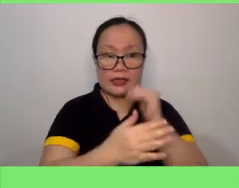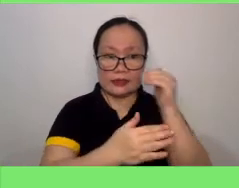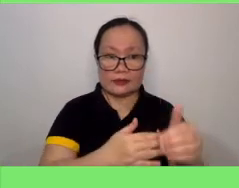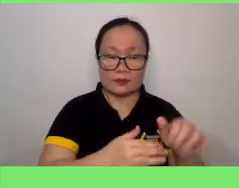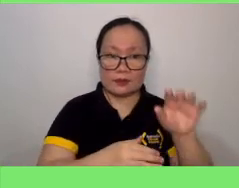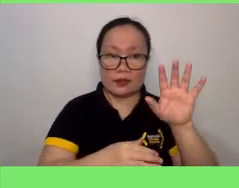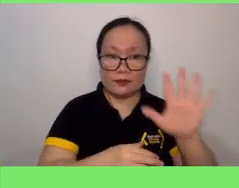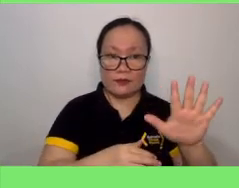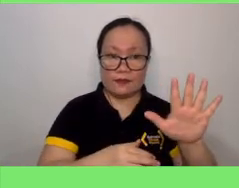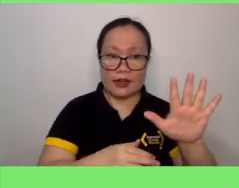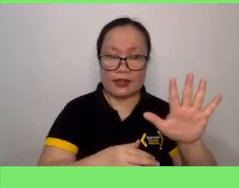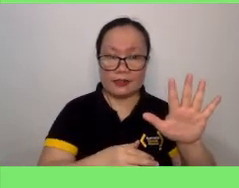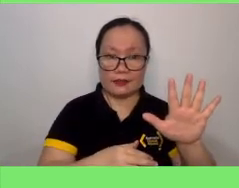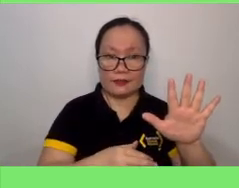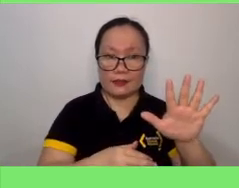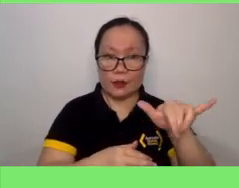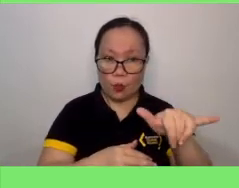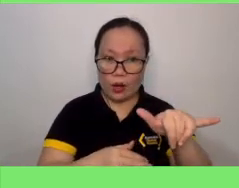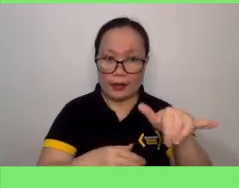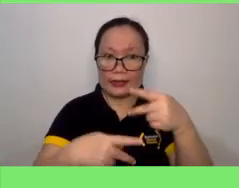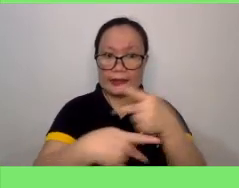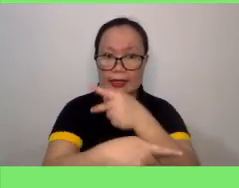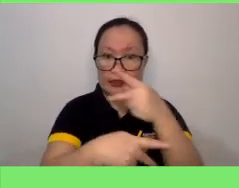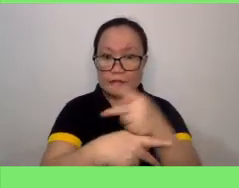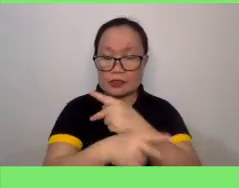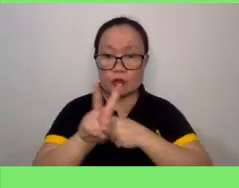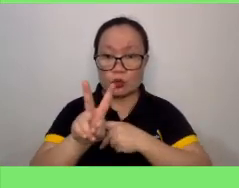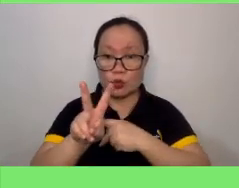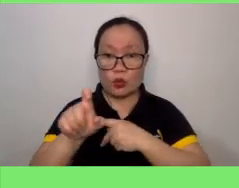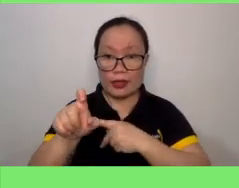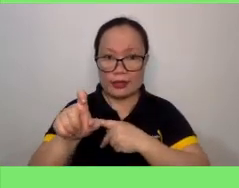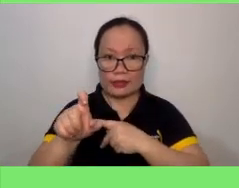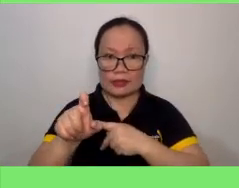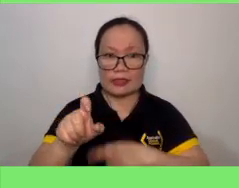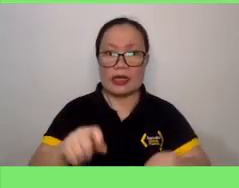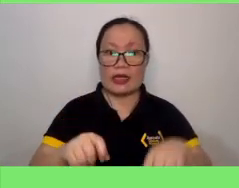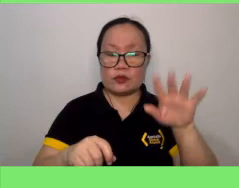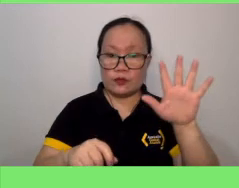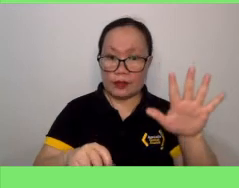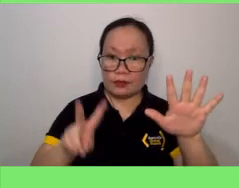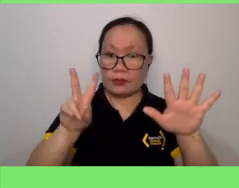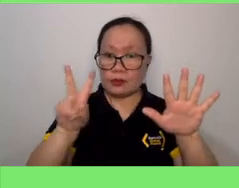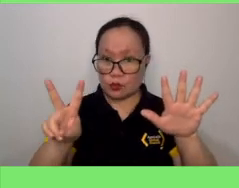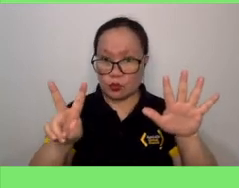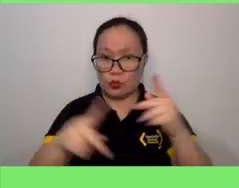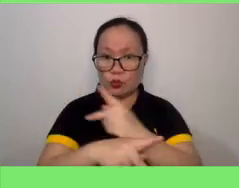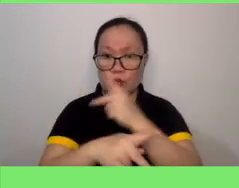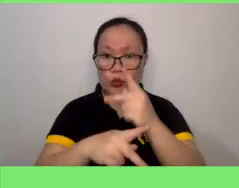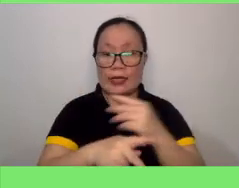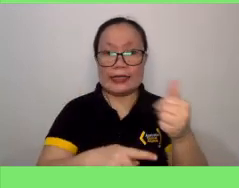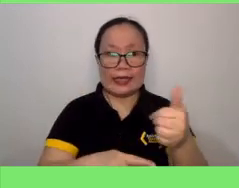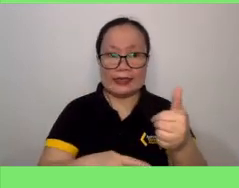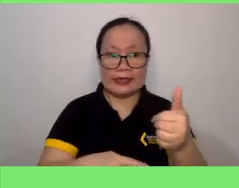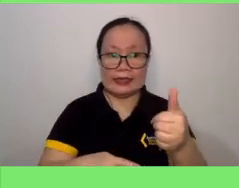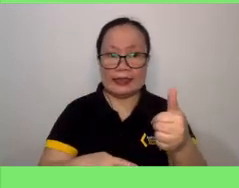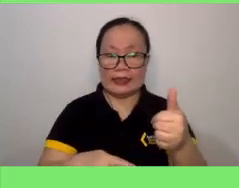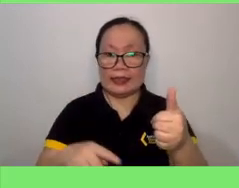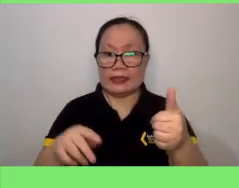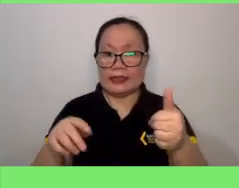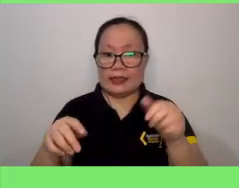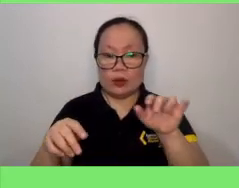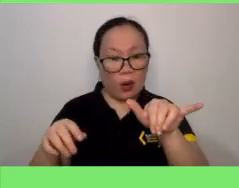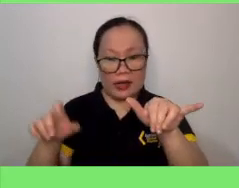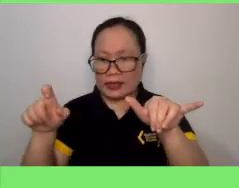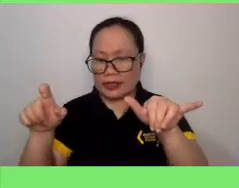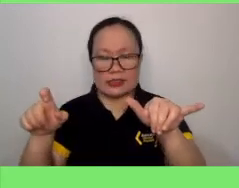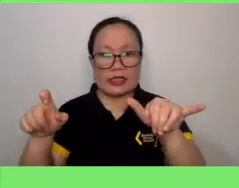Okay? So, kagaya nito, y. Ma'am, nauna po si y. So, hindi i-arrange natin siya xy. Okay?